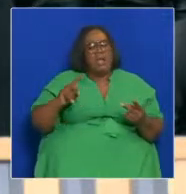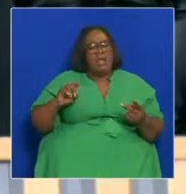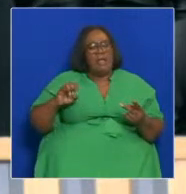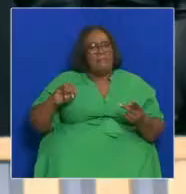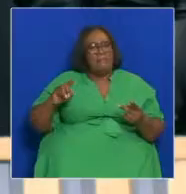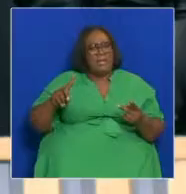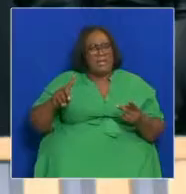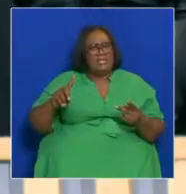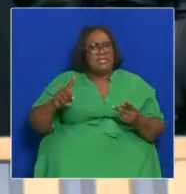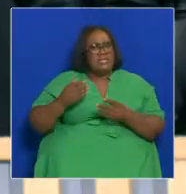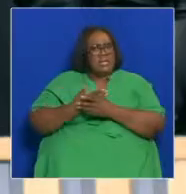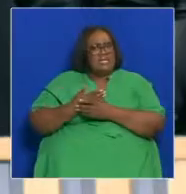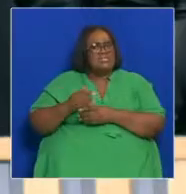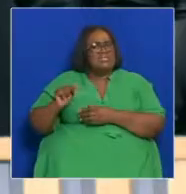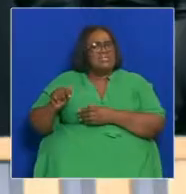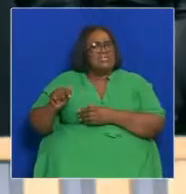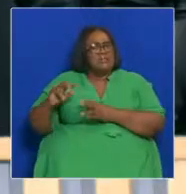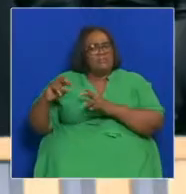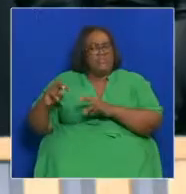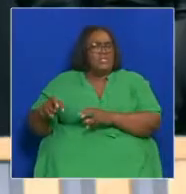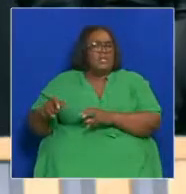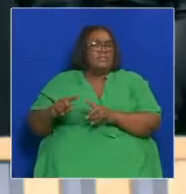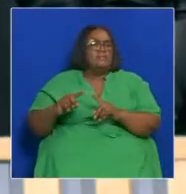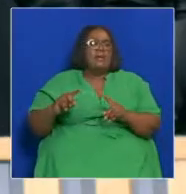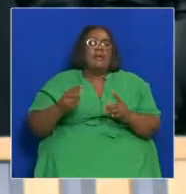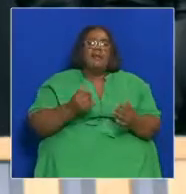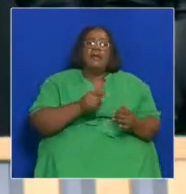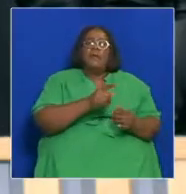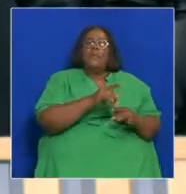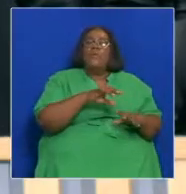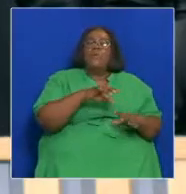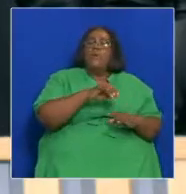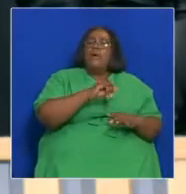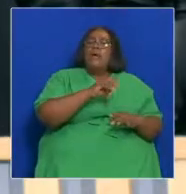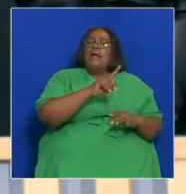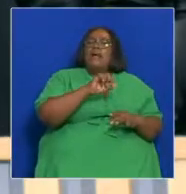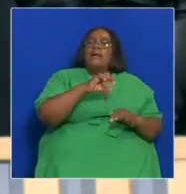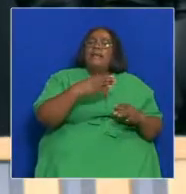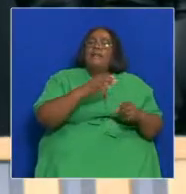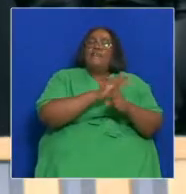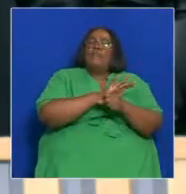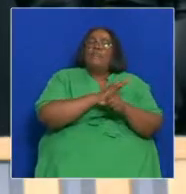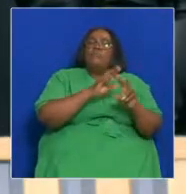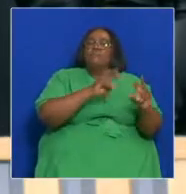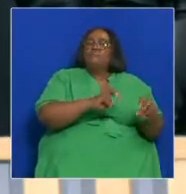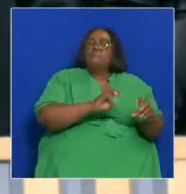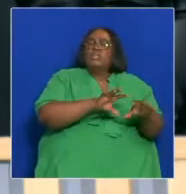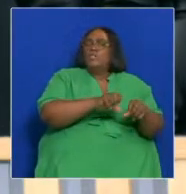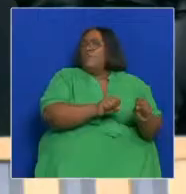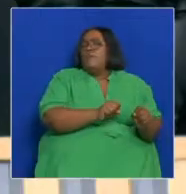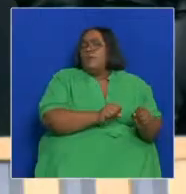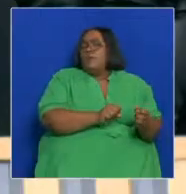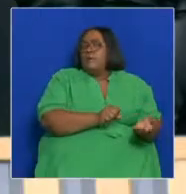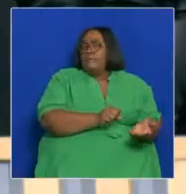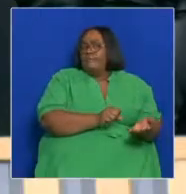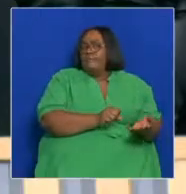and yet it is a matter that IDEC fully investigates and